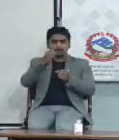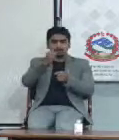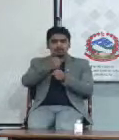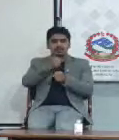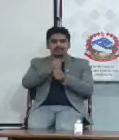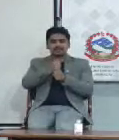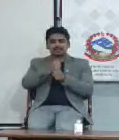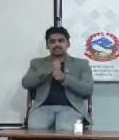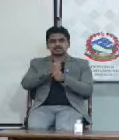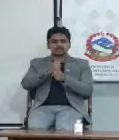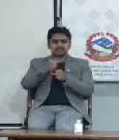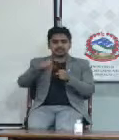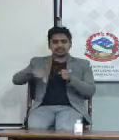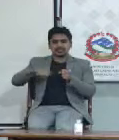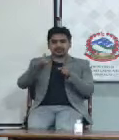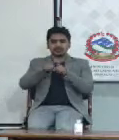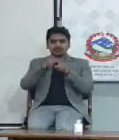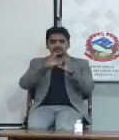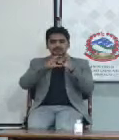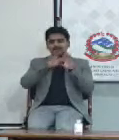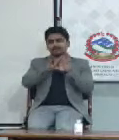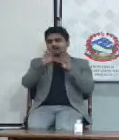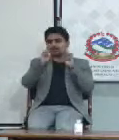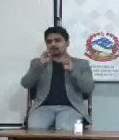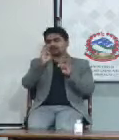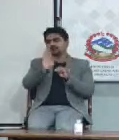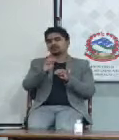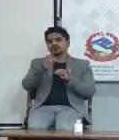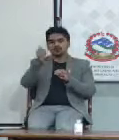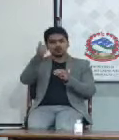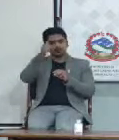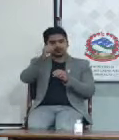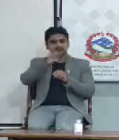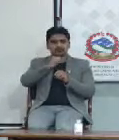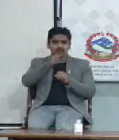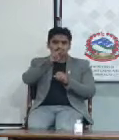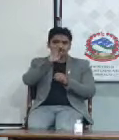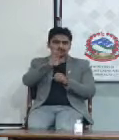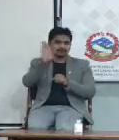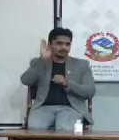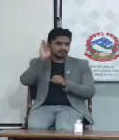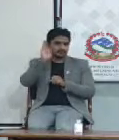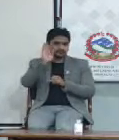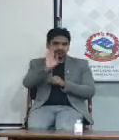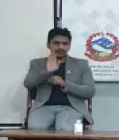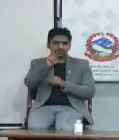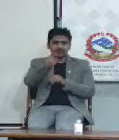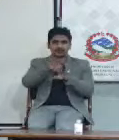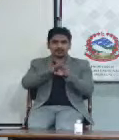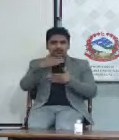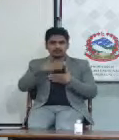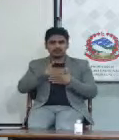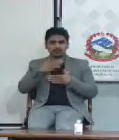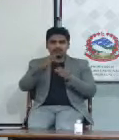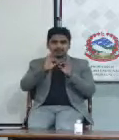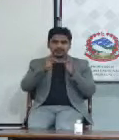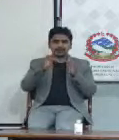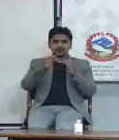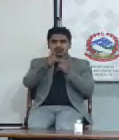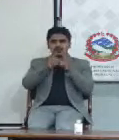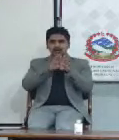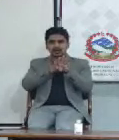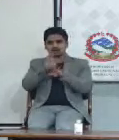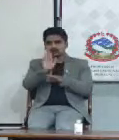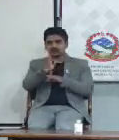pertinent. And you have been listening, but you have a different kinds of opinion in your mind. The communication is